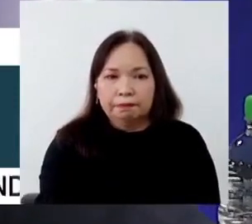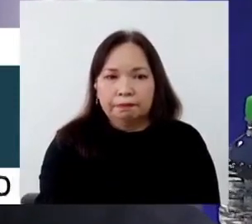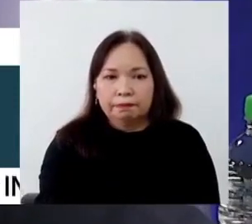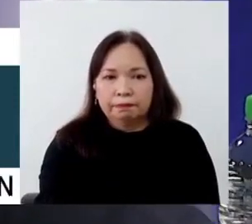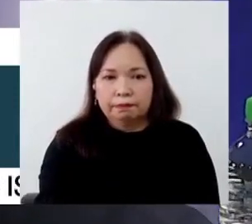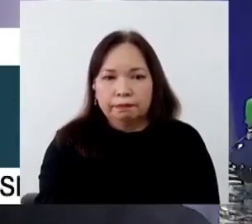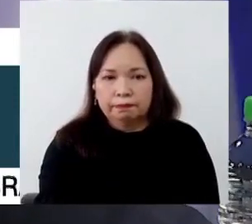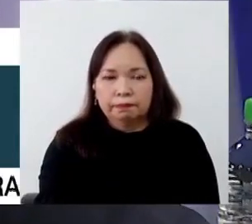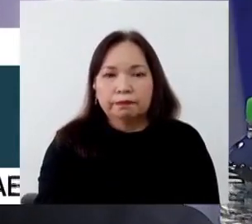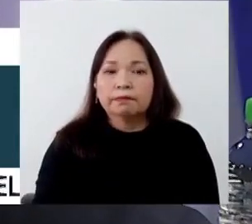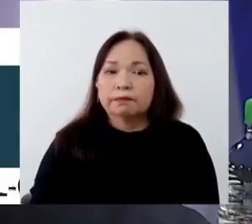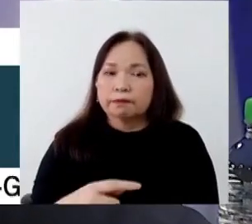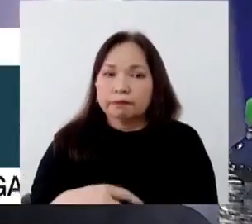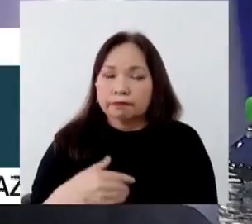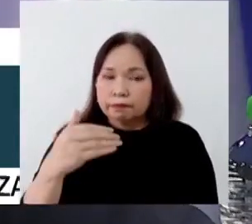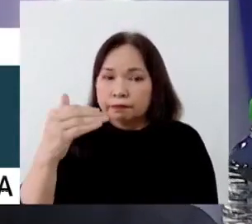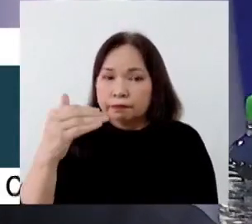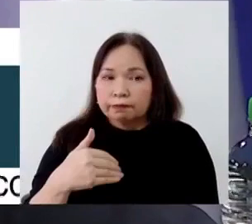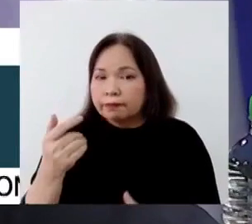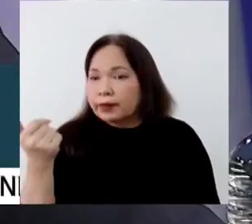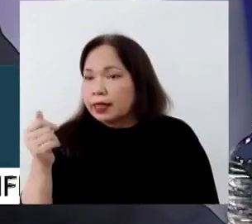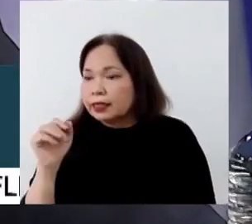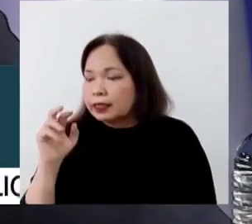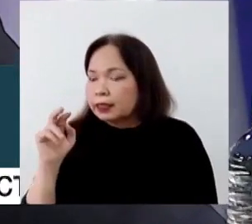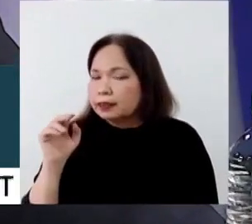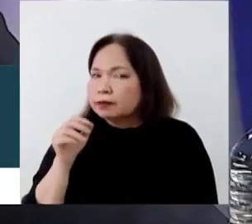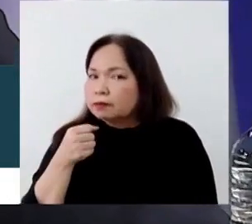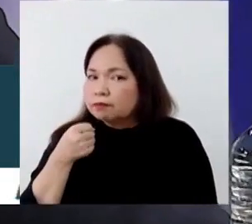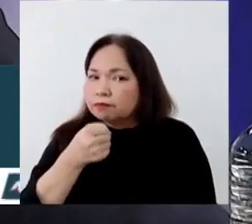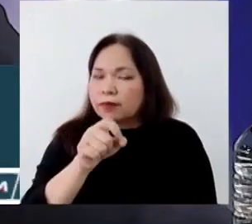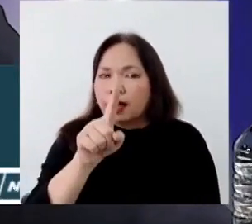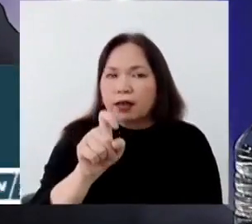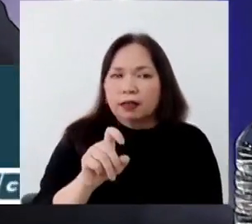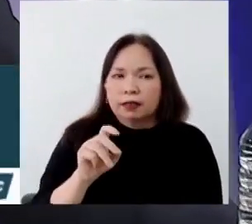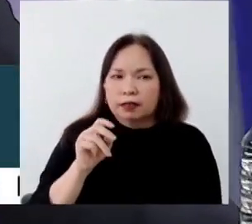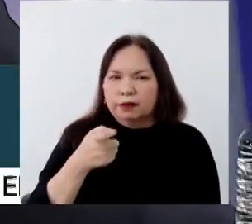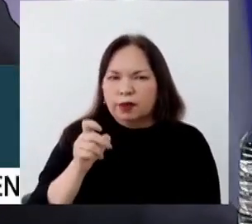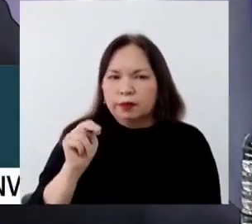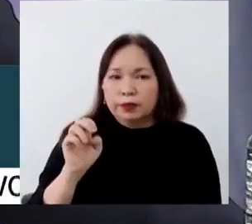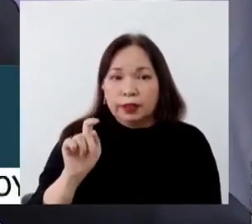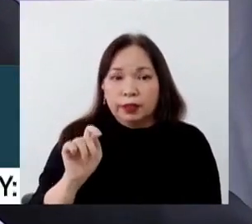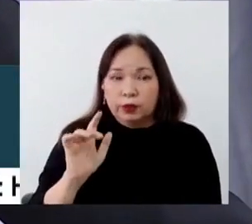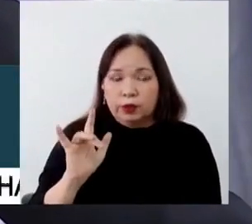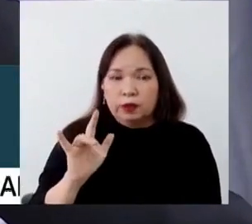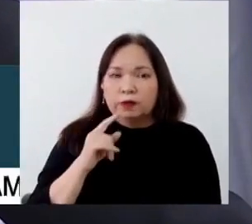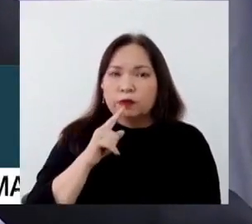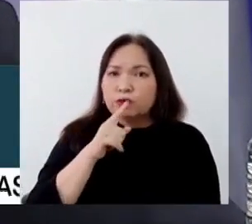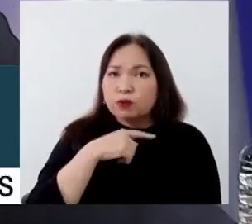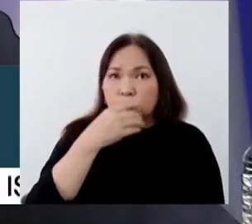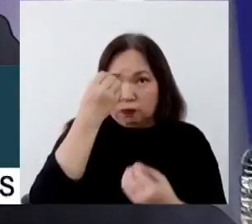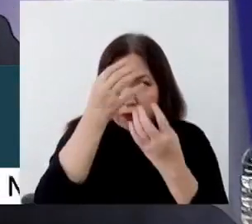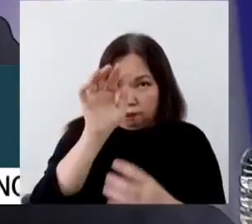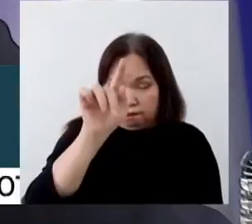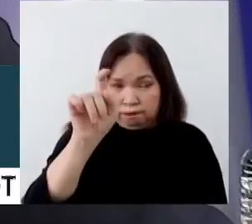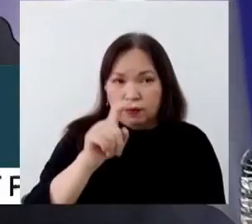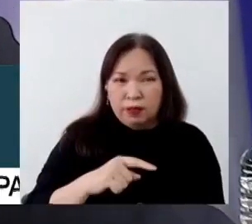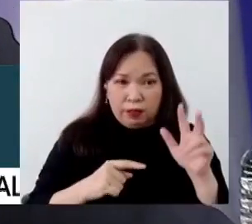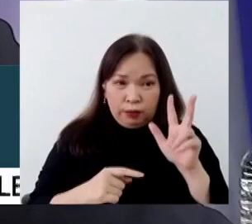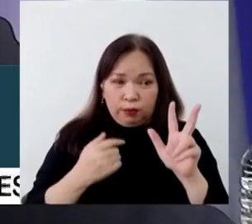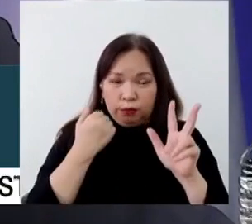Okay. Eden Santos, Net25. Yusek, since tatlo na po'y confirmed, kasama po yung